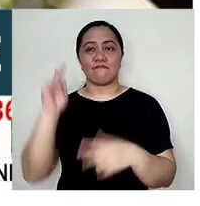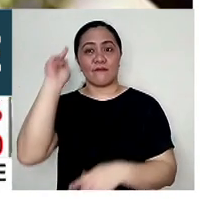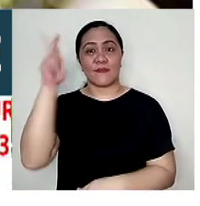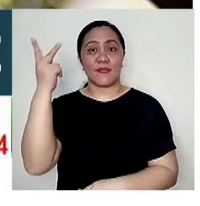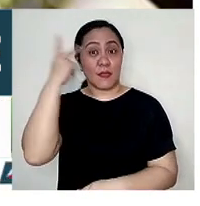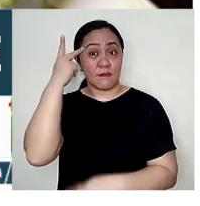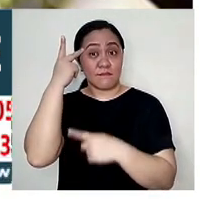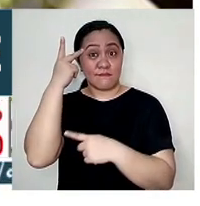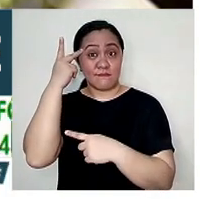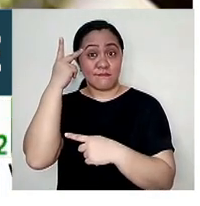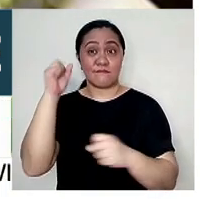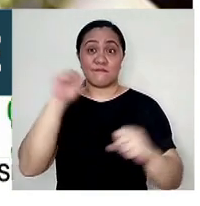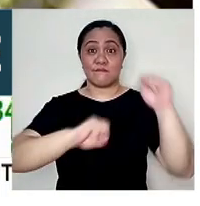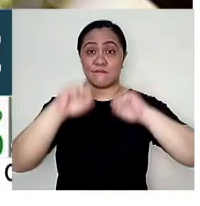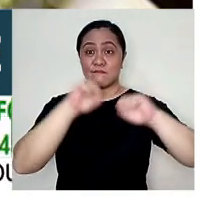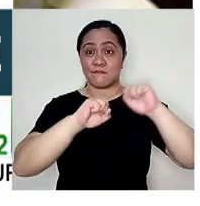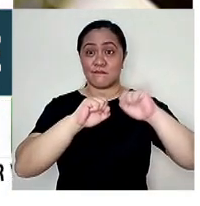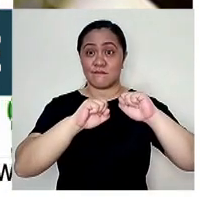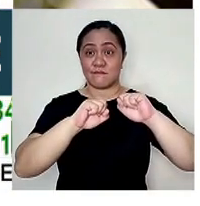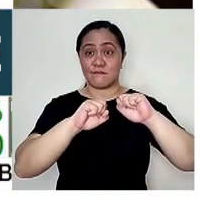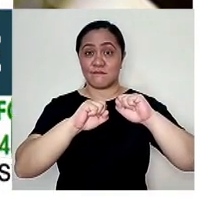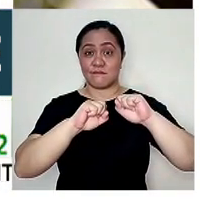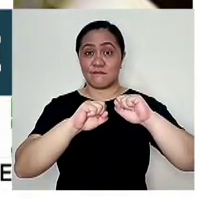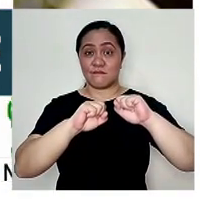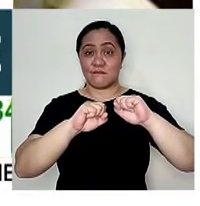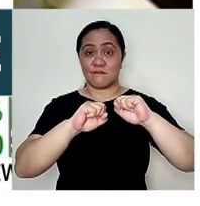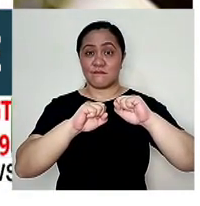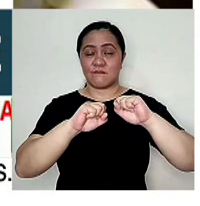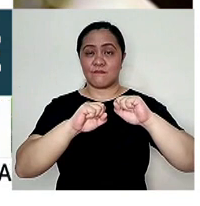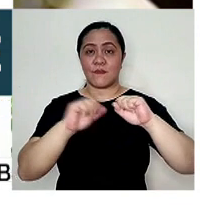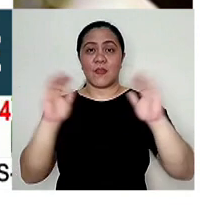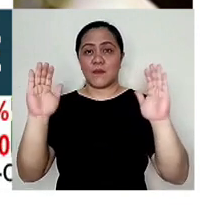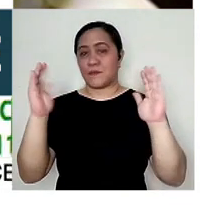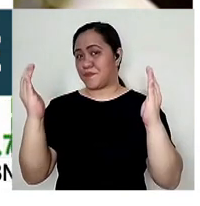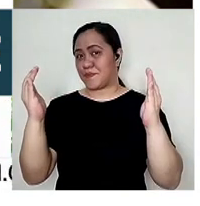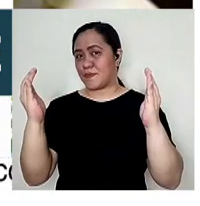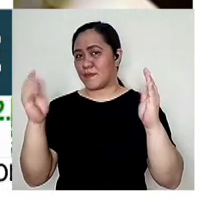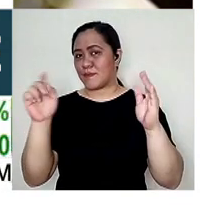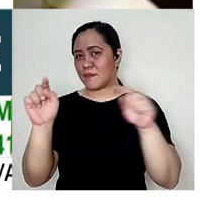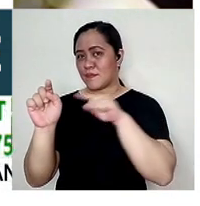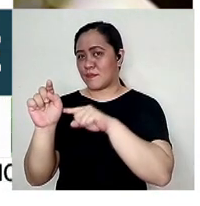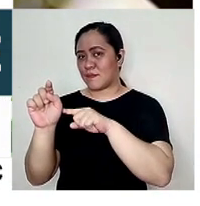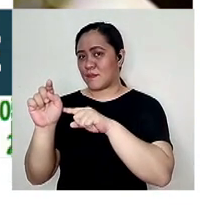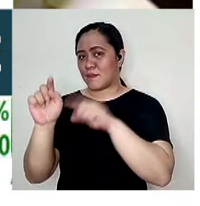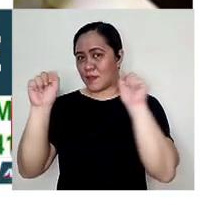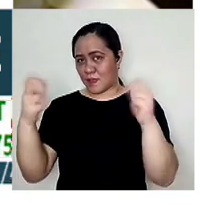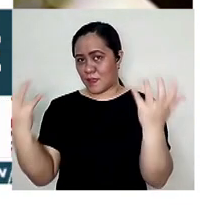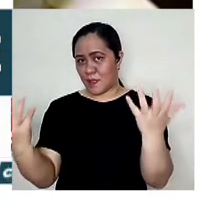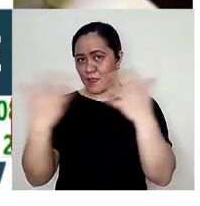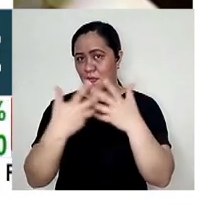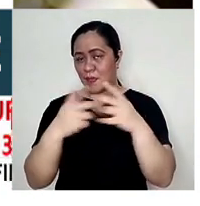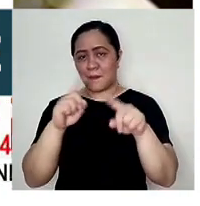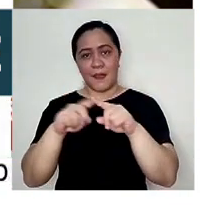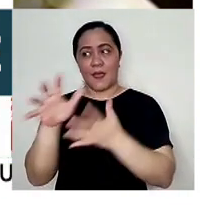science have, you know, there's two sides to a coin. It can mix, but one should,